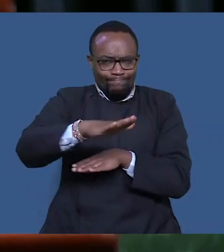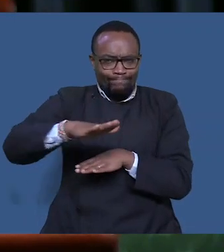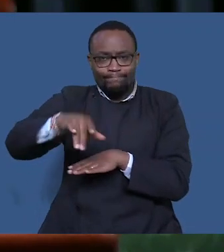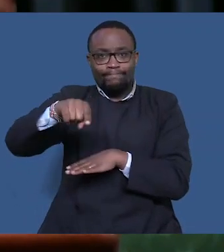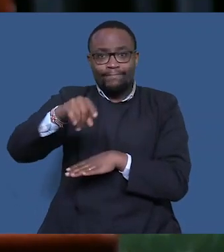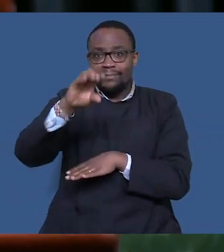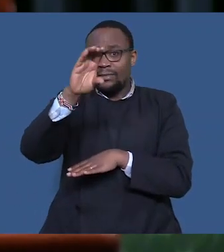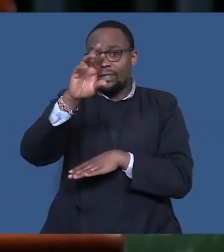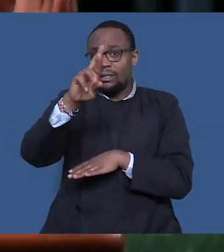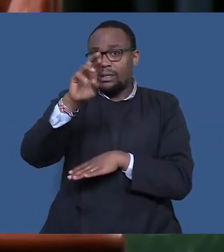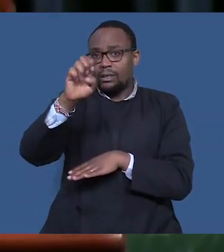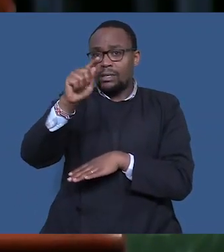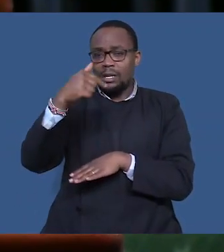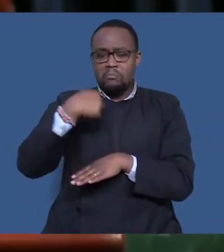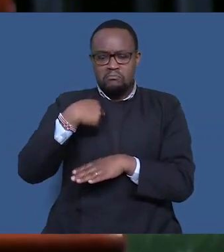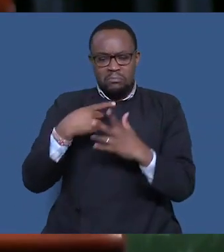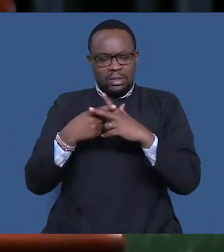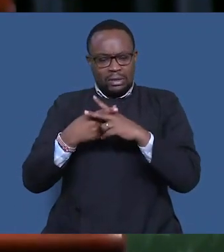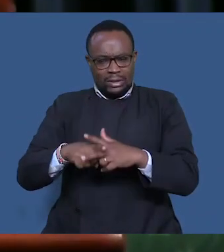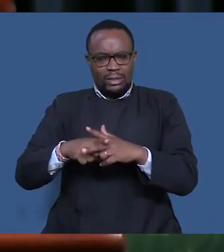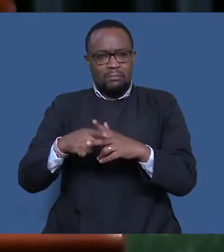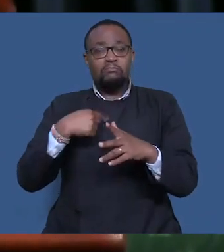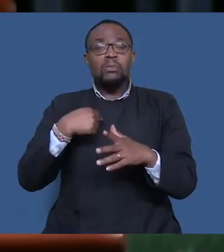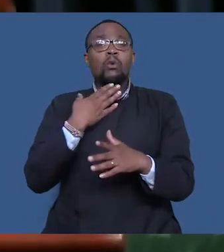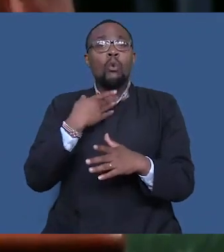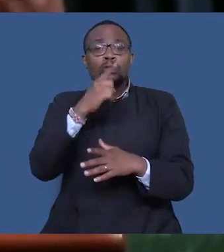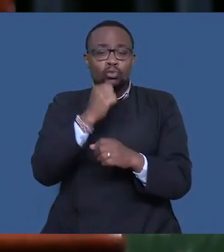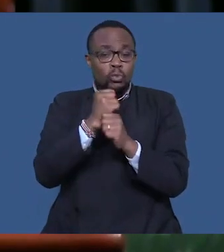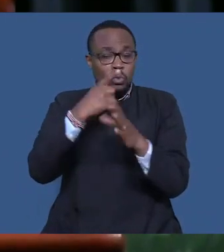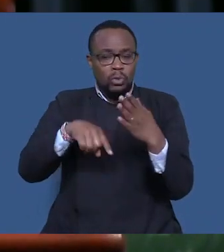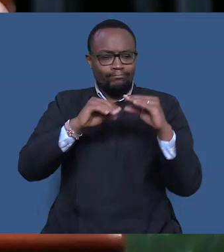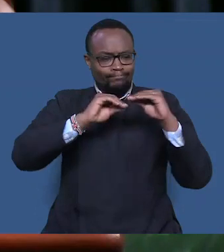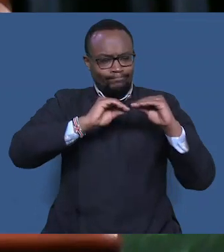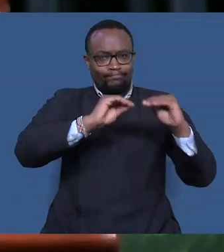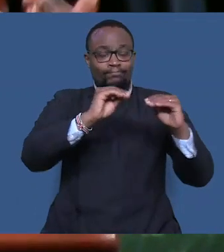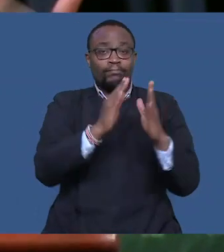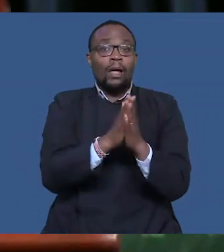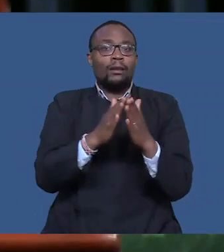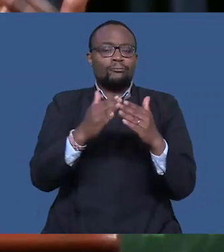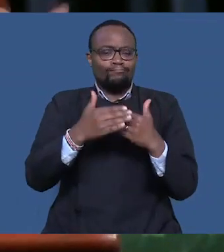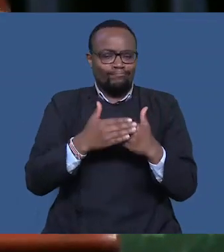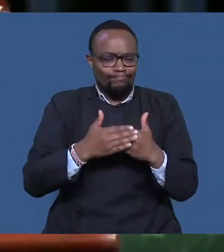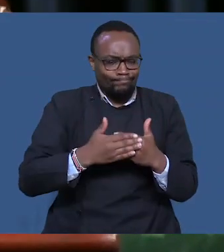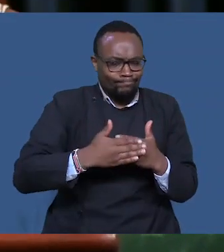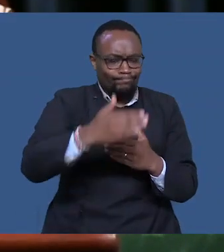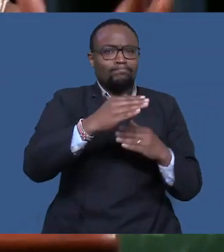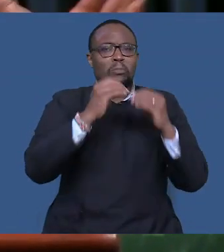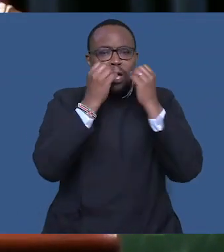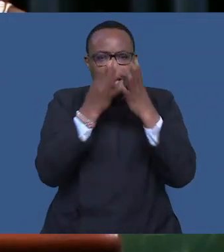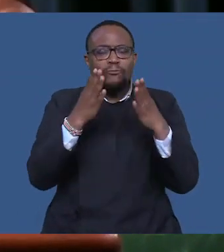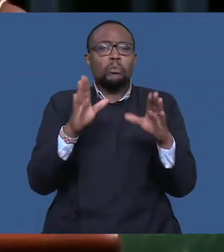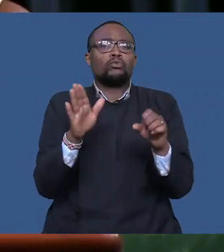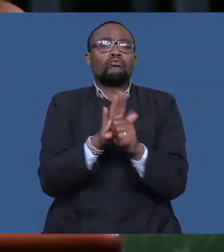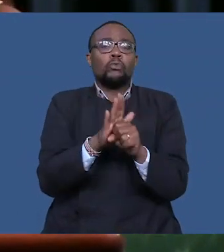actually already begun, and this is what I need you to actually do. And then he gives him a breakdown